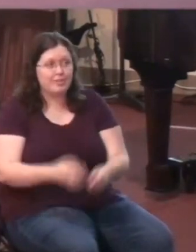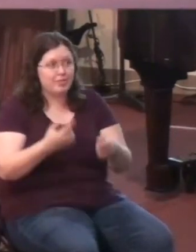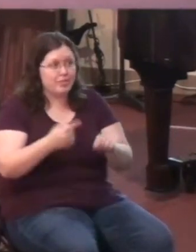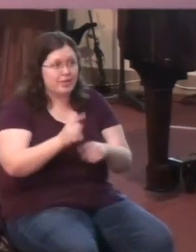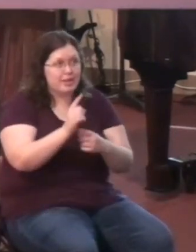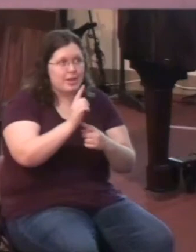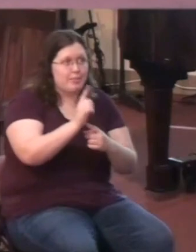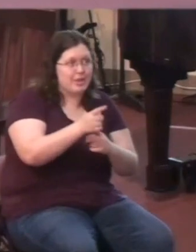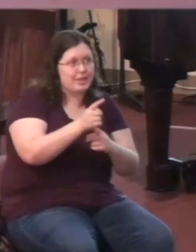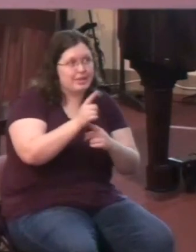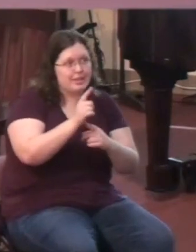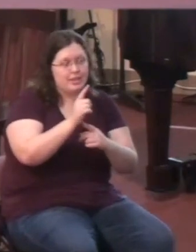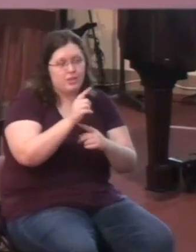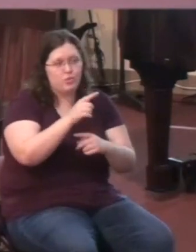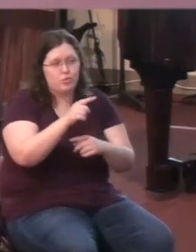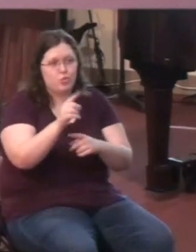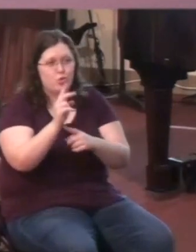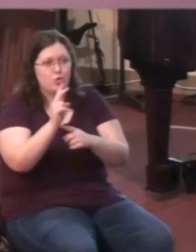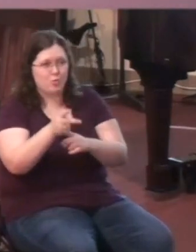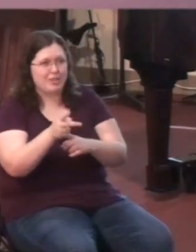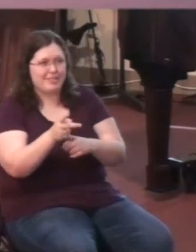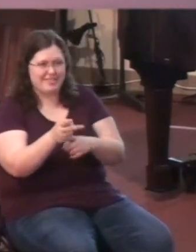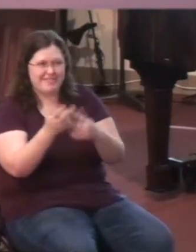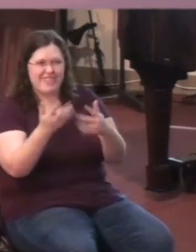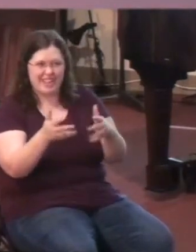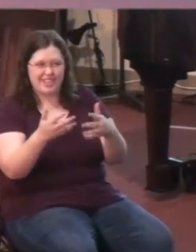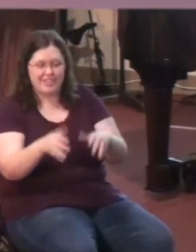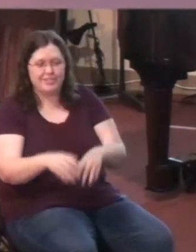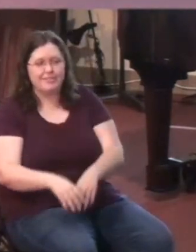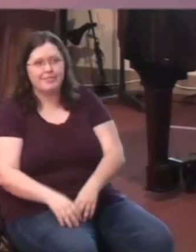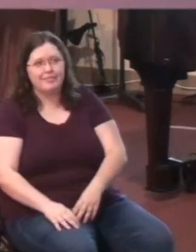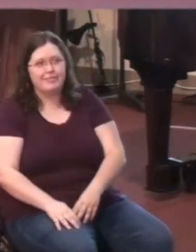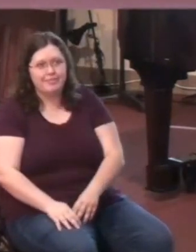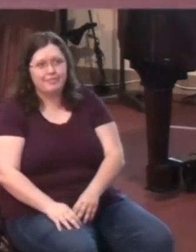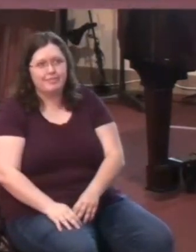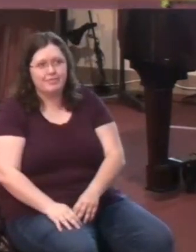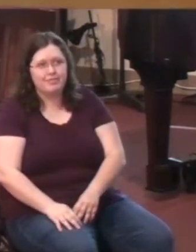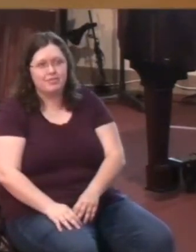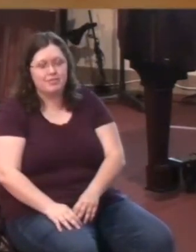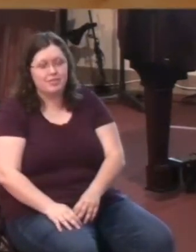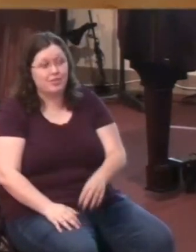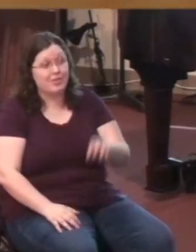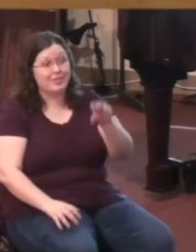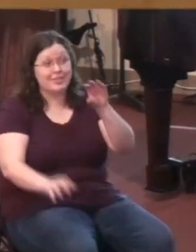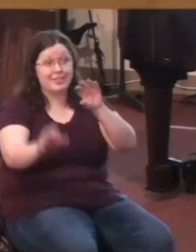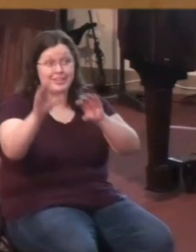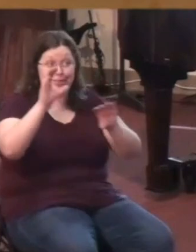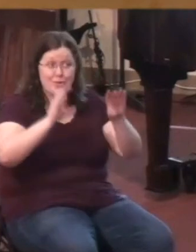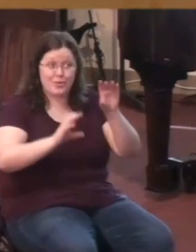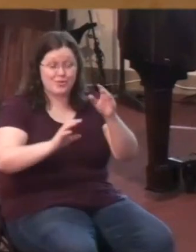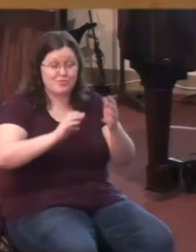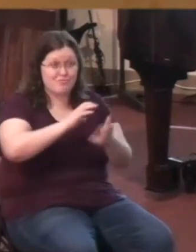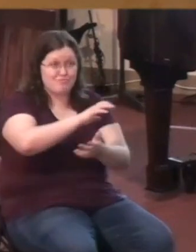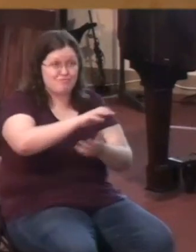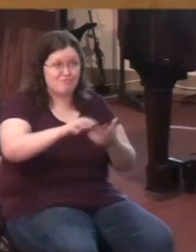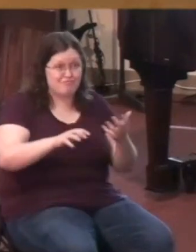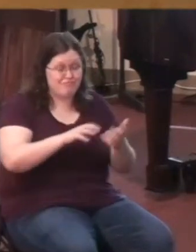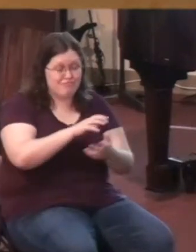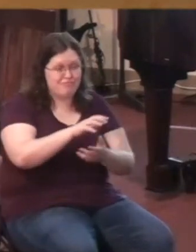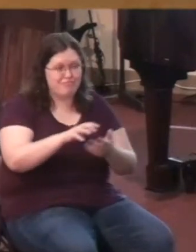and a half to 2 minutes. Now, that chemical cocktail